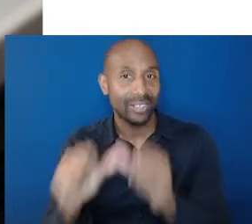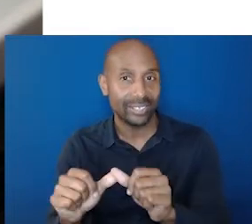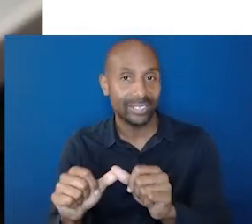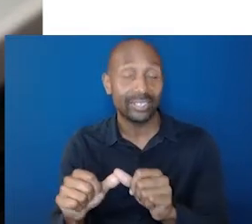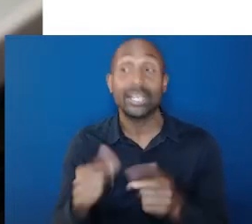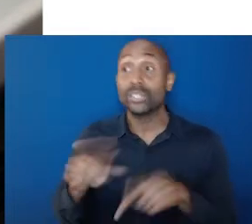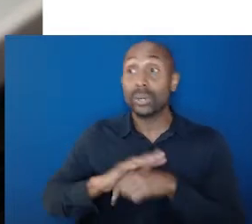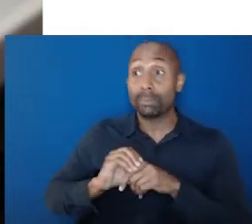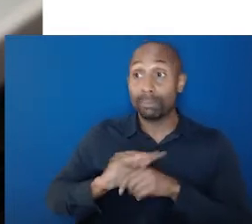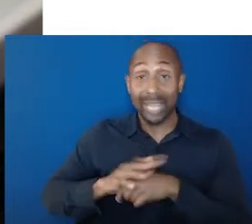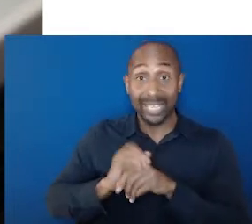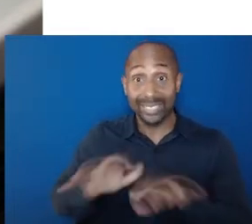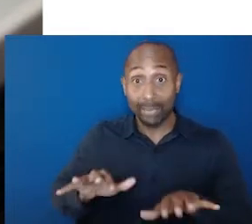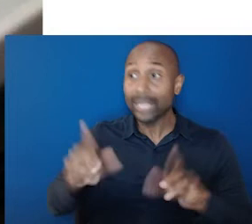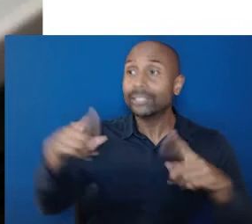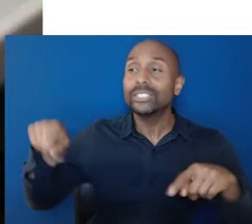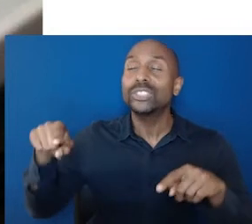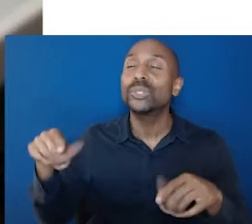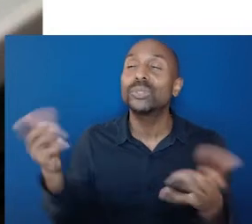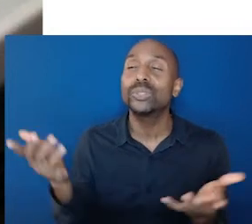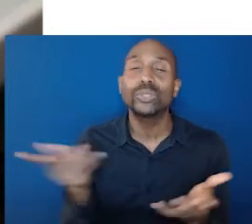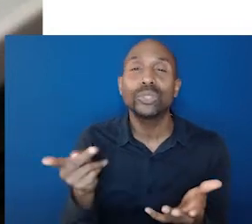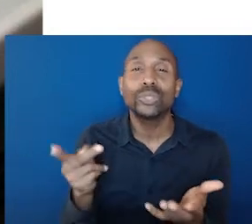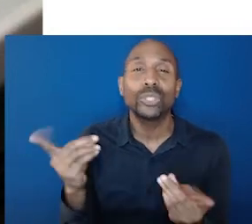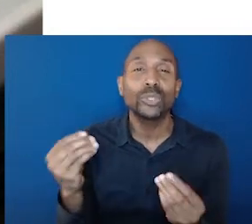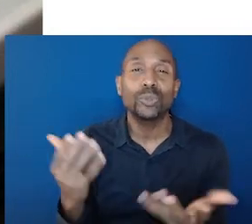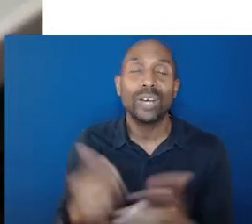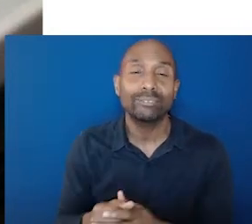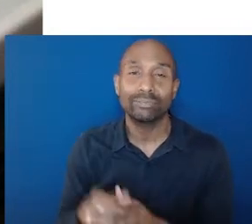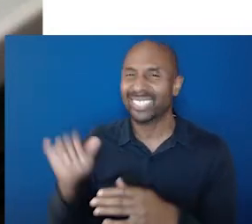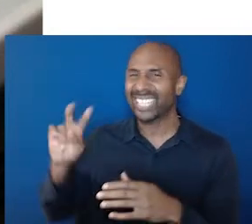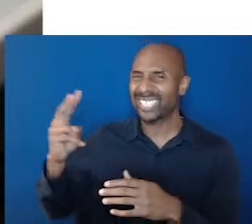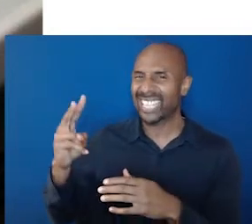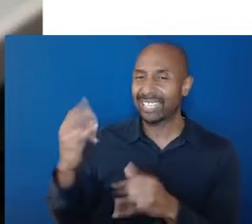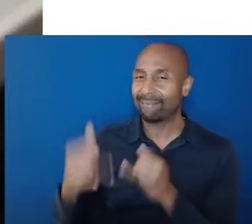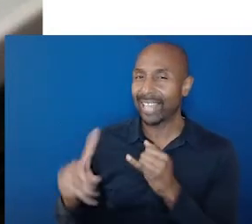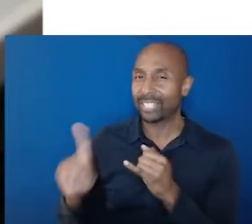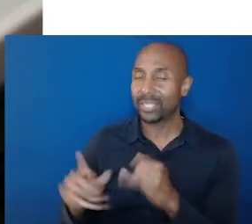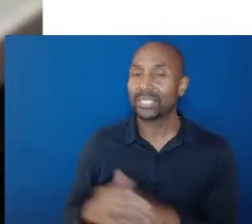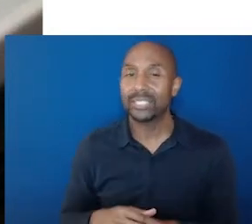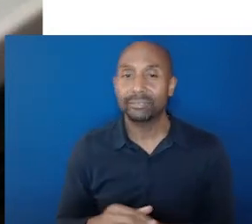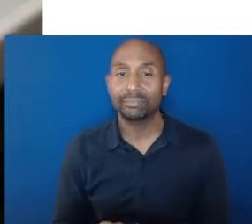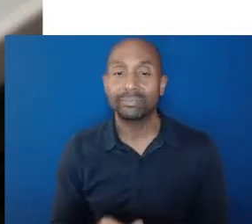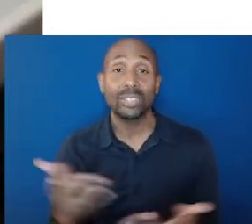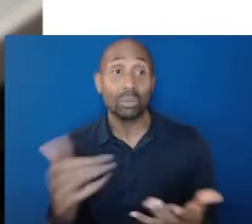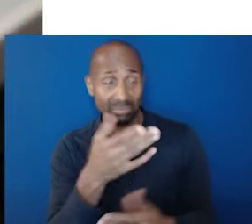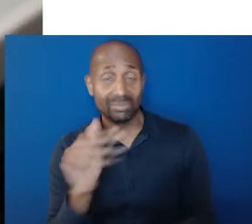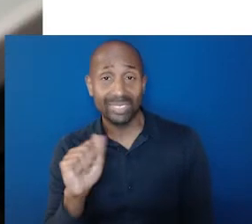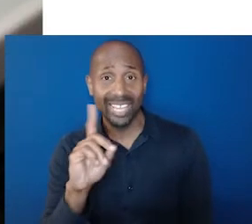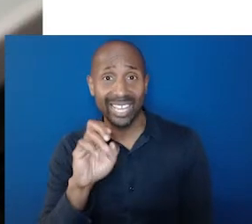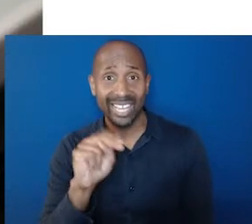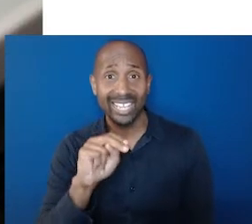pivots been during the pandemic as we look to close out? So,